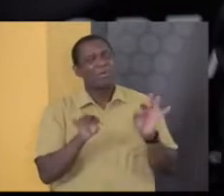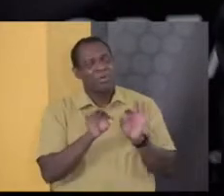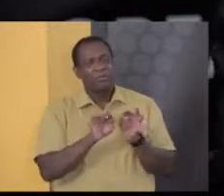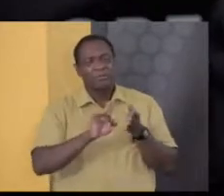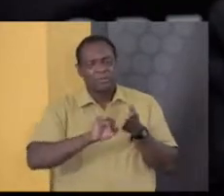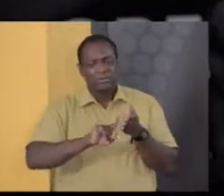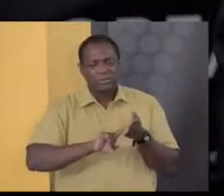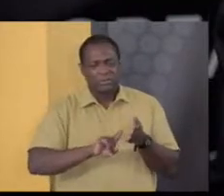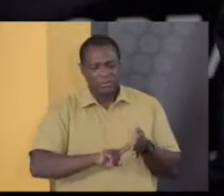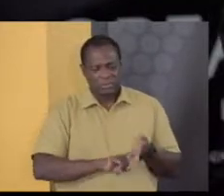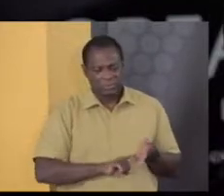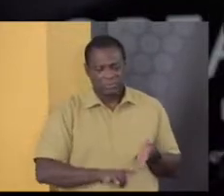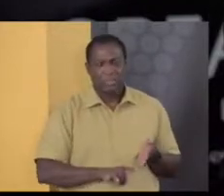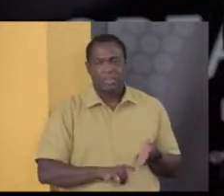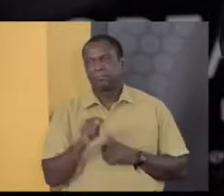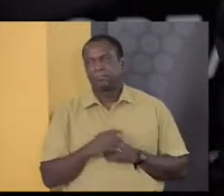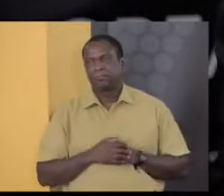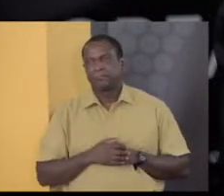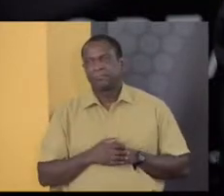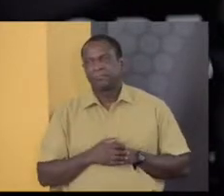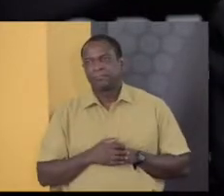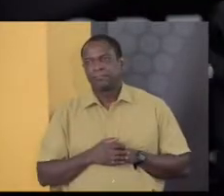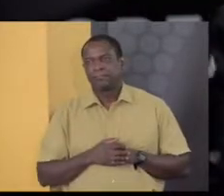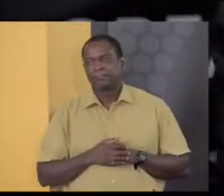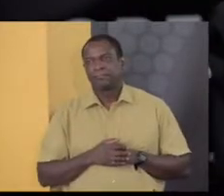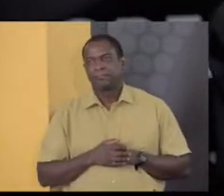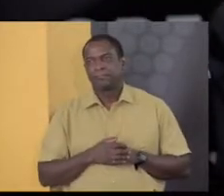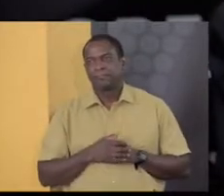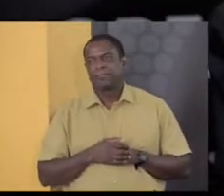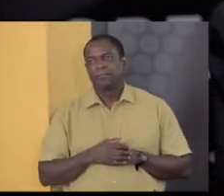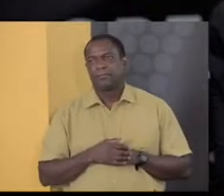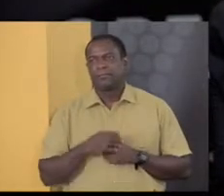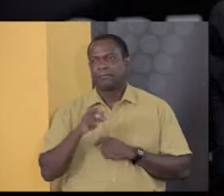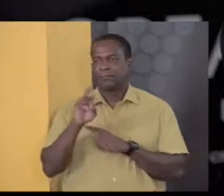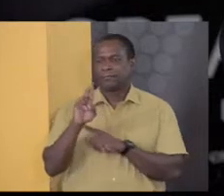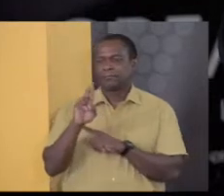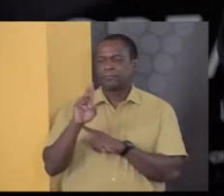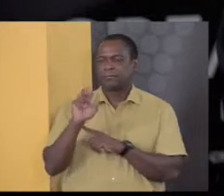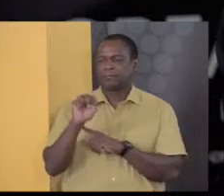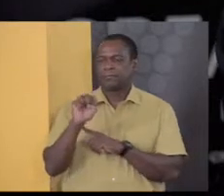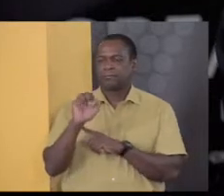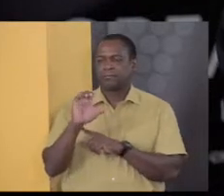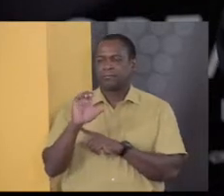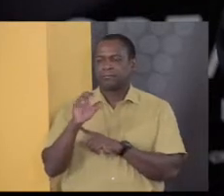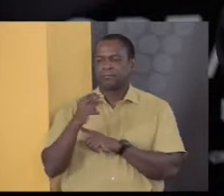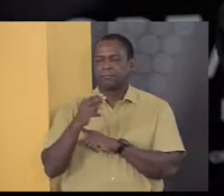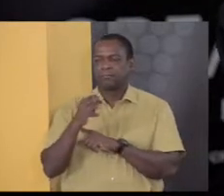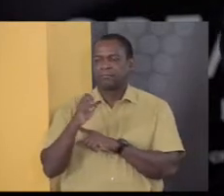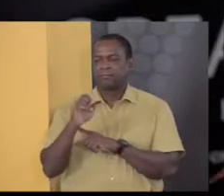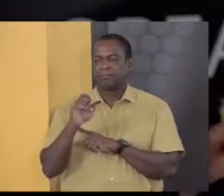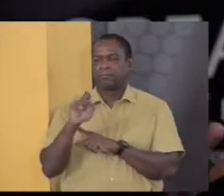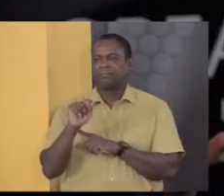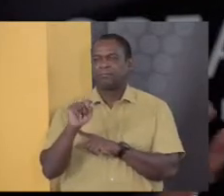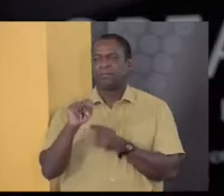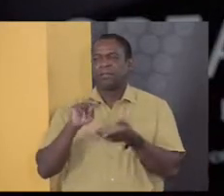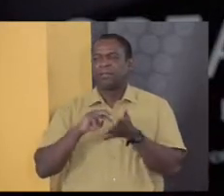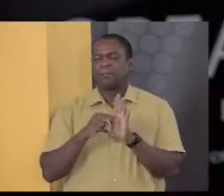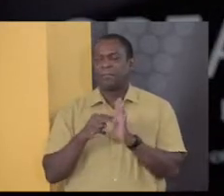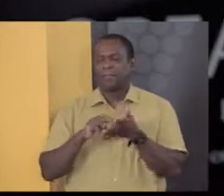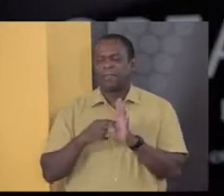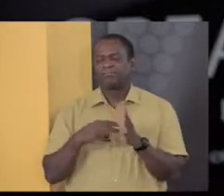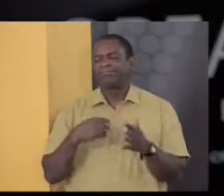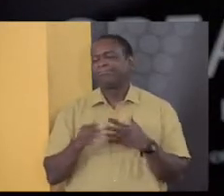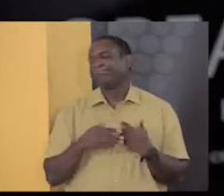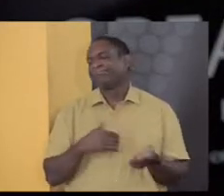very important to check along the way, because we're talking about quality in terms of that